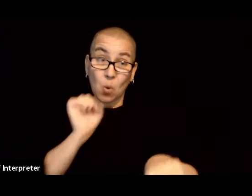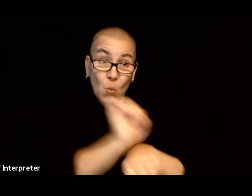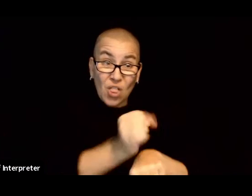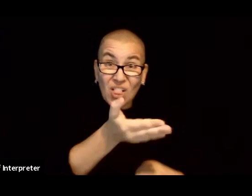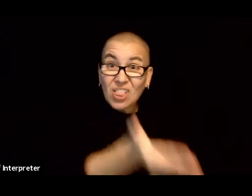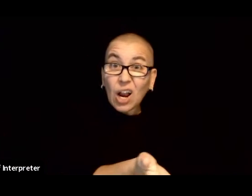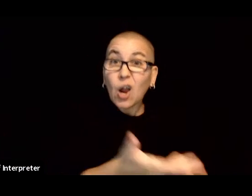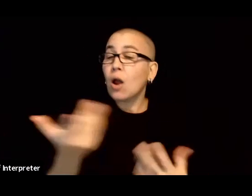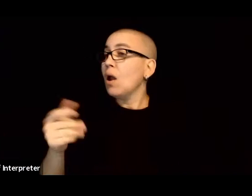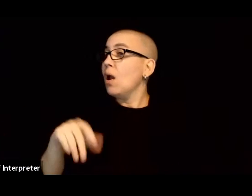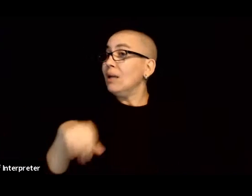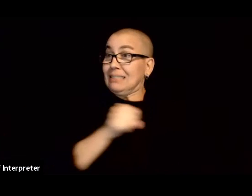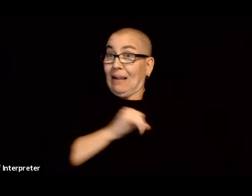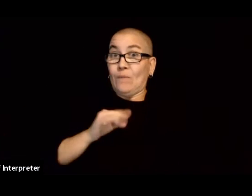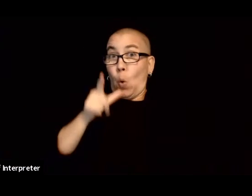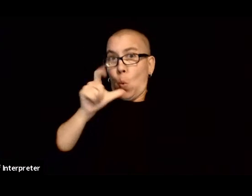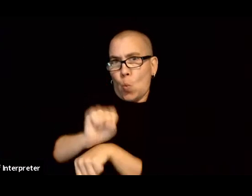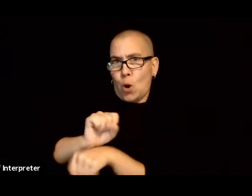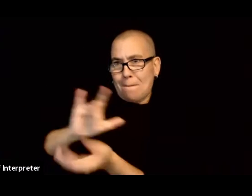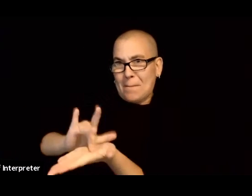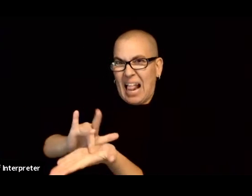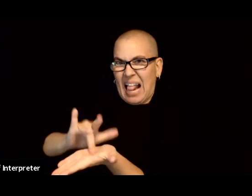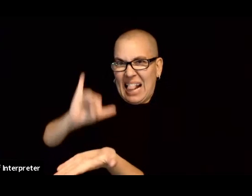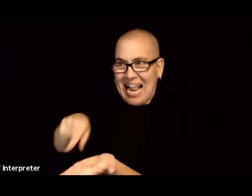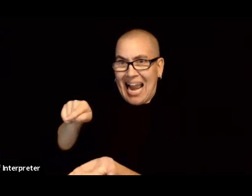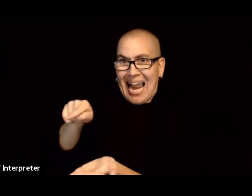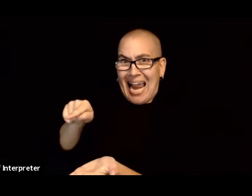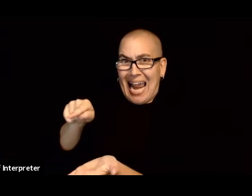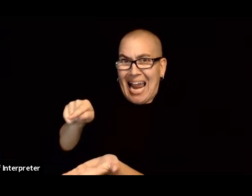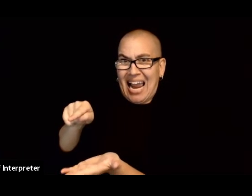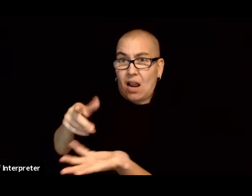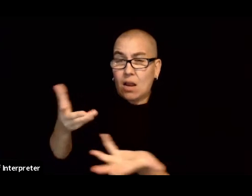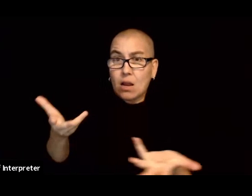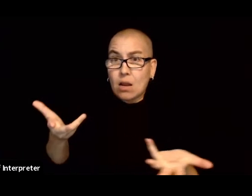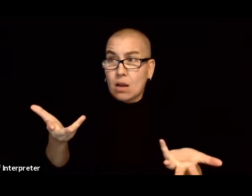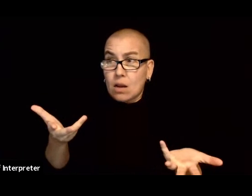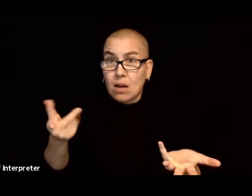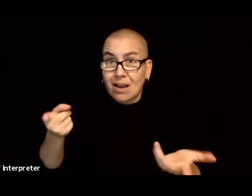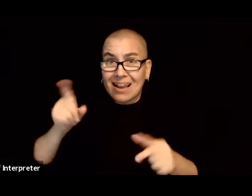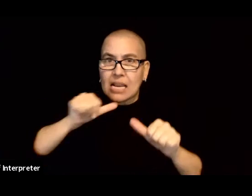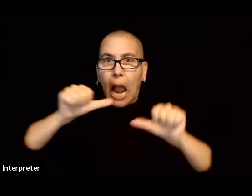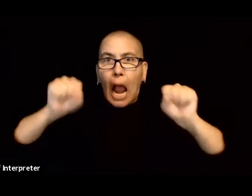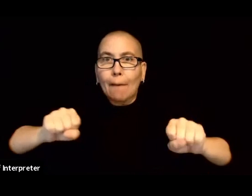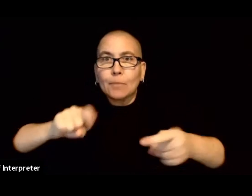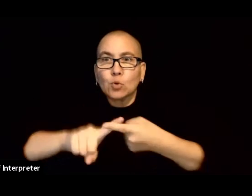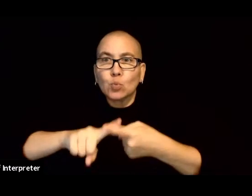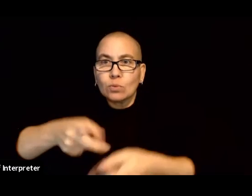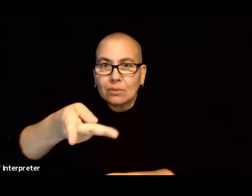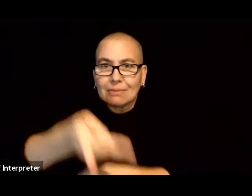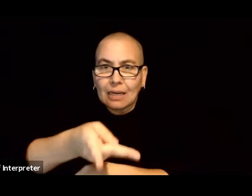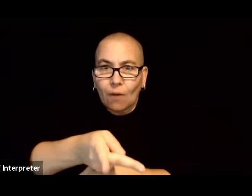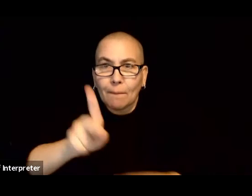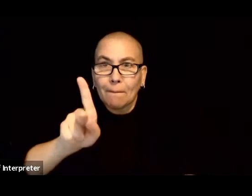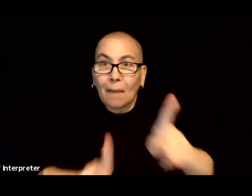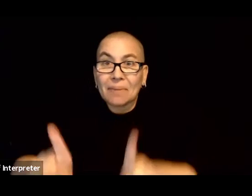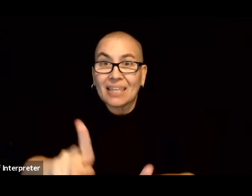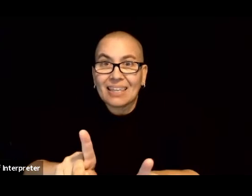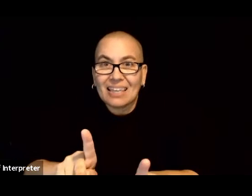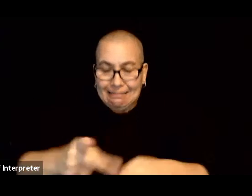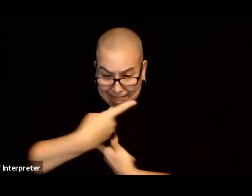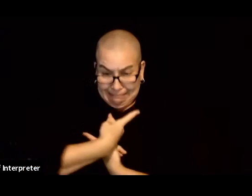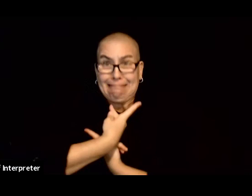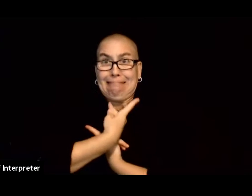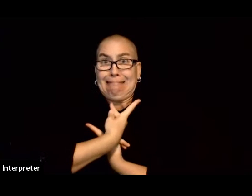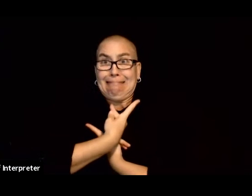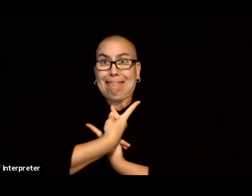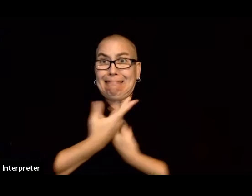the implications of our increased case growth, not just what it means for the individuals who are sick and hospitalized, but the impact it